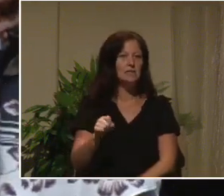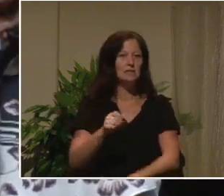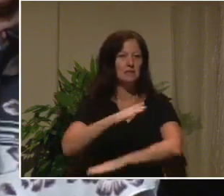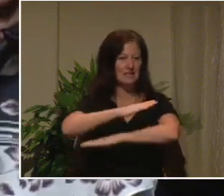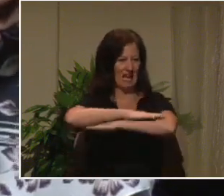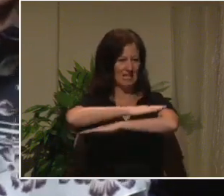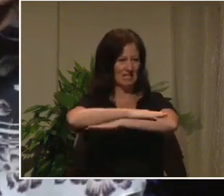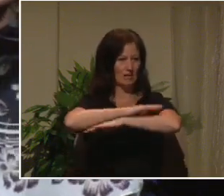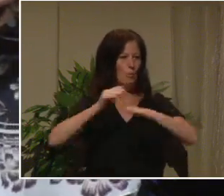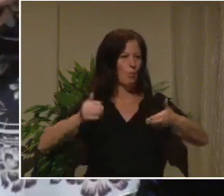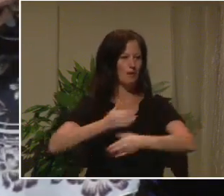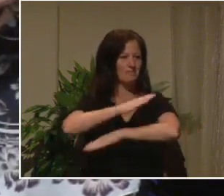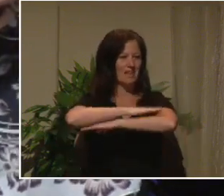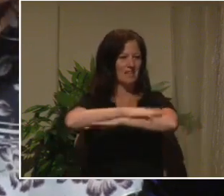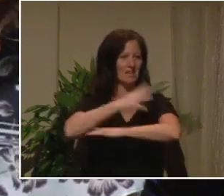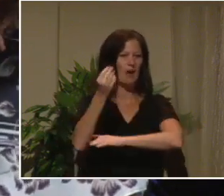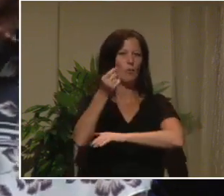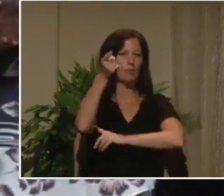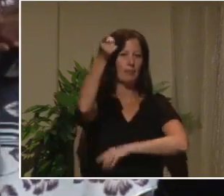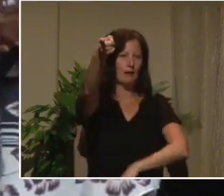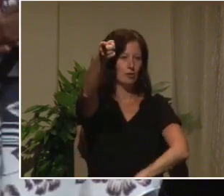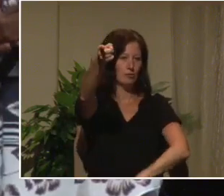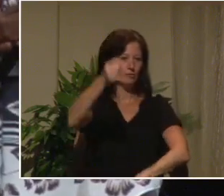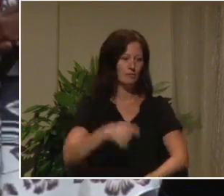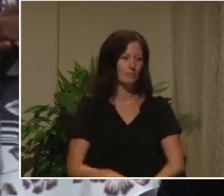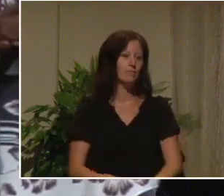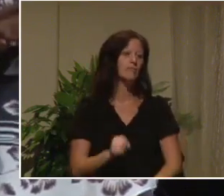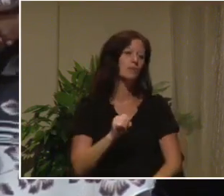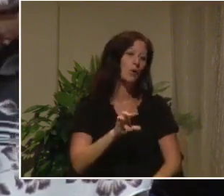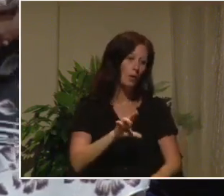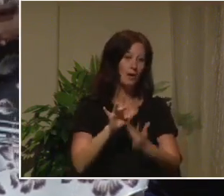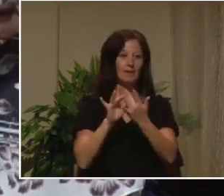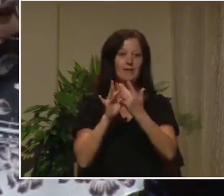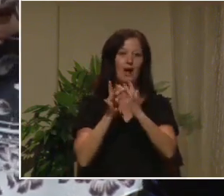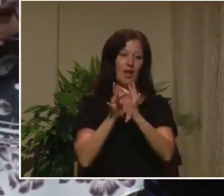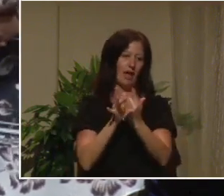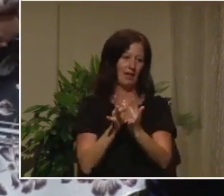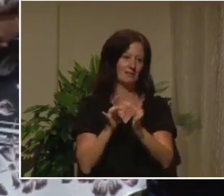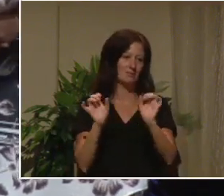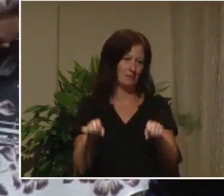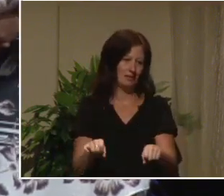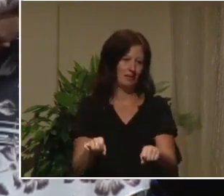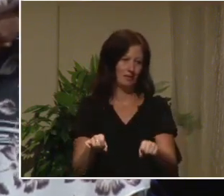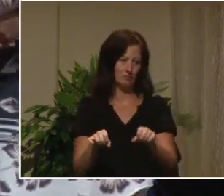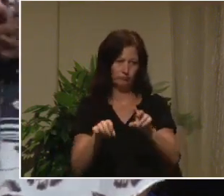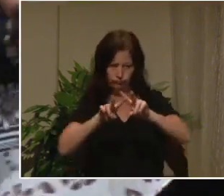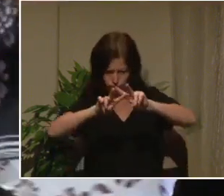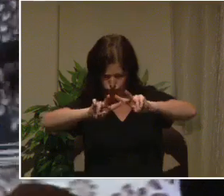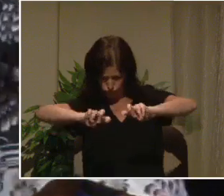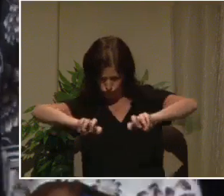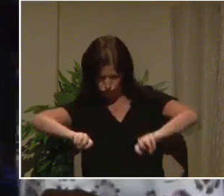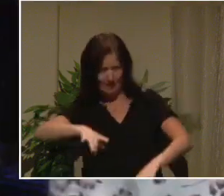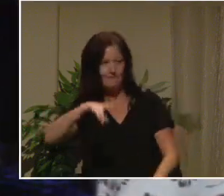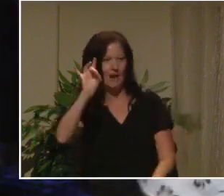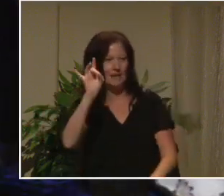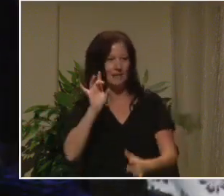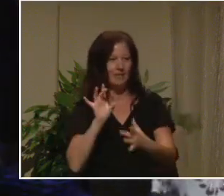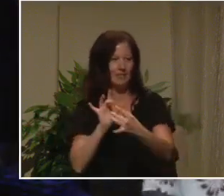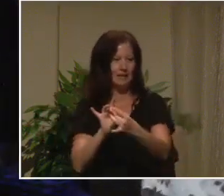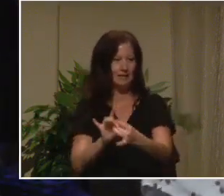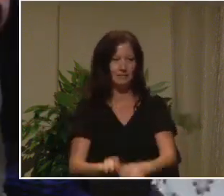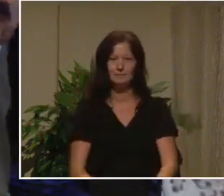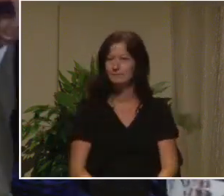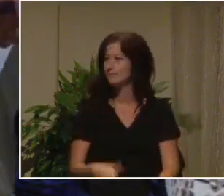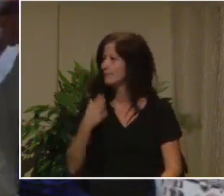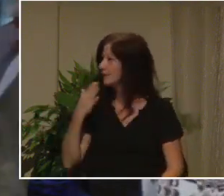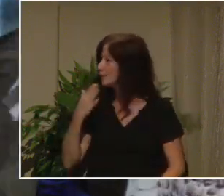up online, it'll lead you right to our church website, I believe. Okay. Yeah. Very good. Very good. Thank you so much. Oh, and